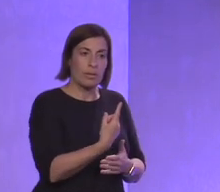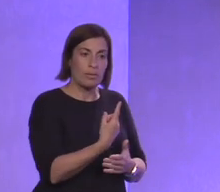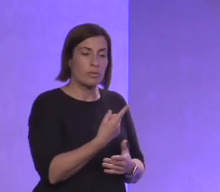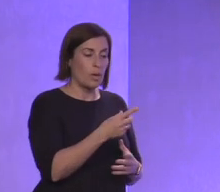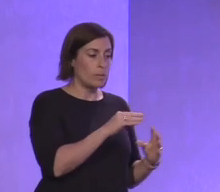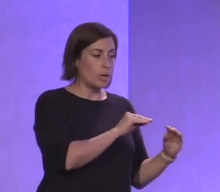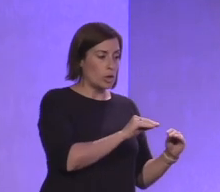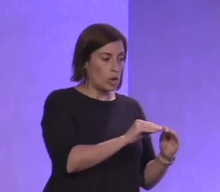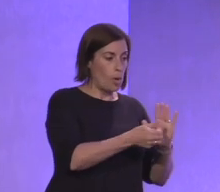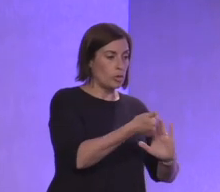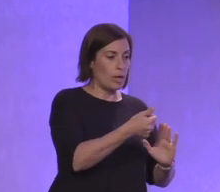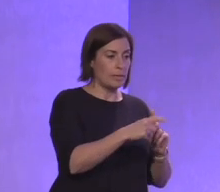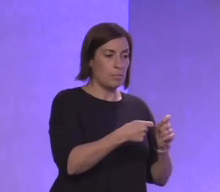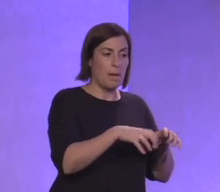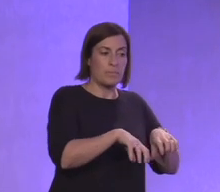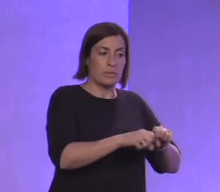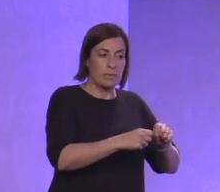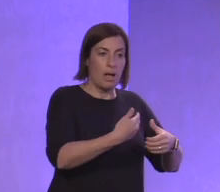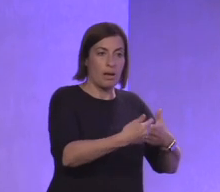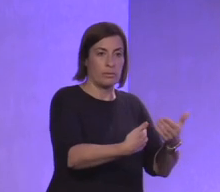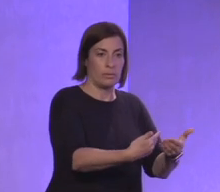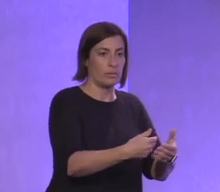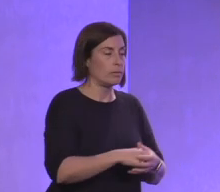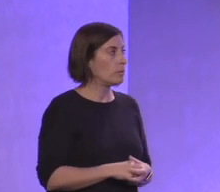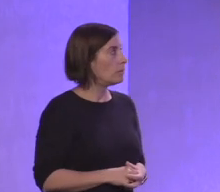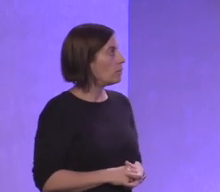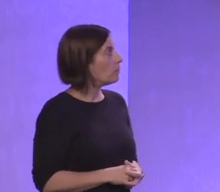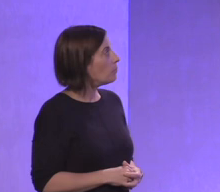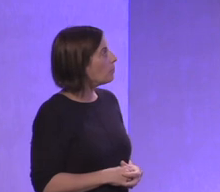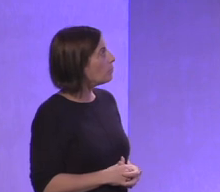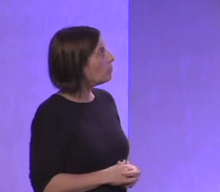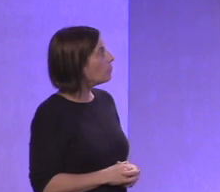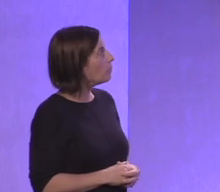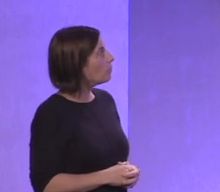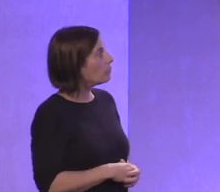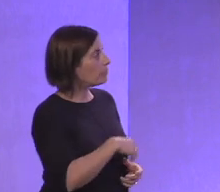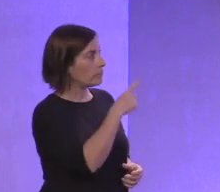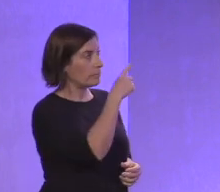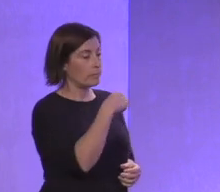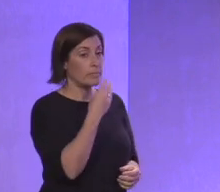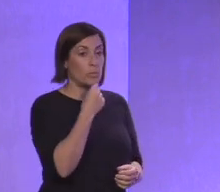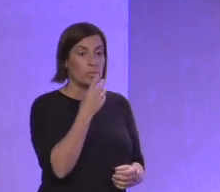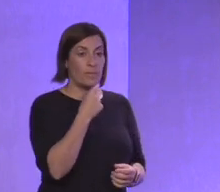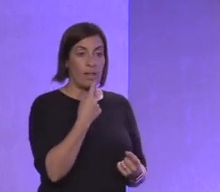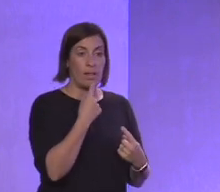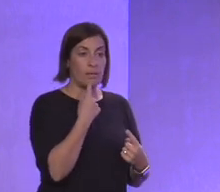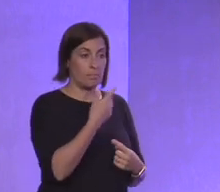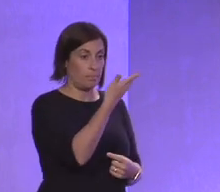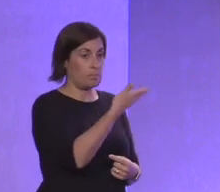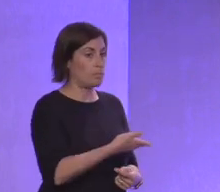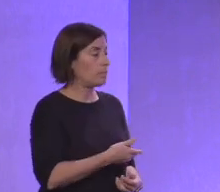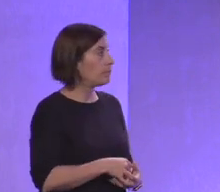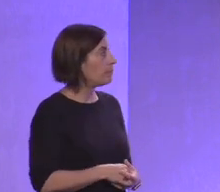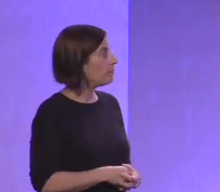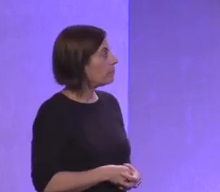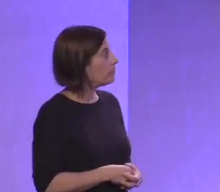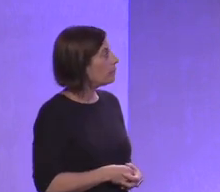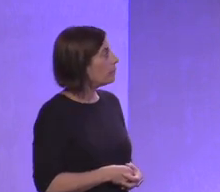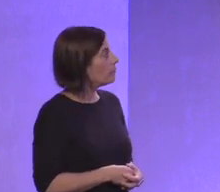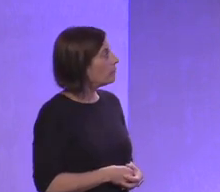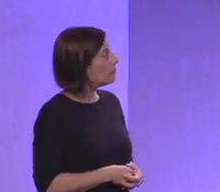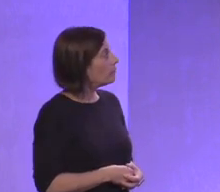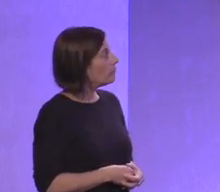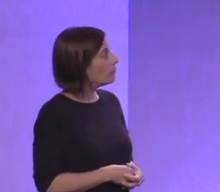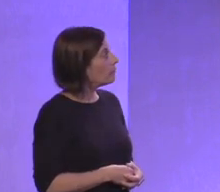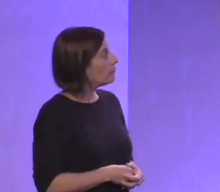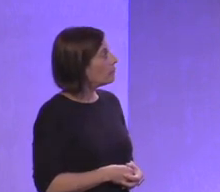coaching skills can be a kickstart for a virtuous circle. I've put some links together so you can learn more about coaching skills, about